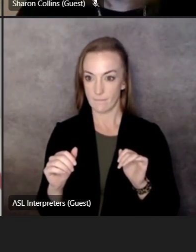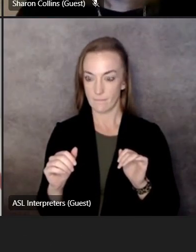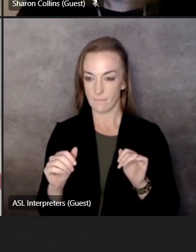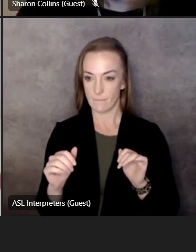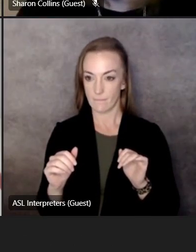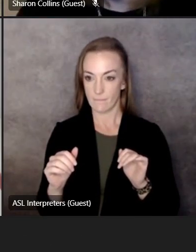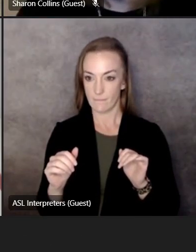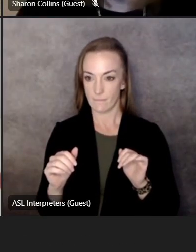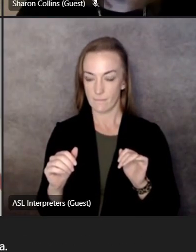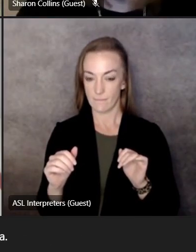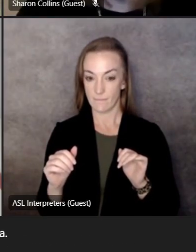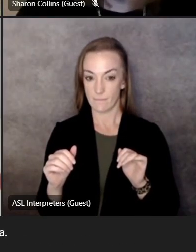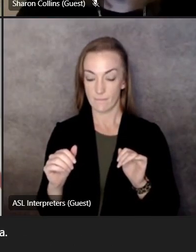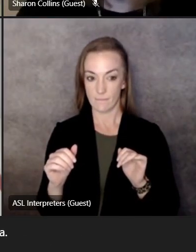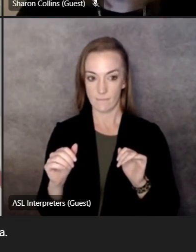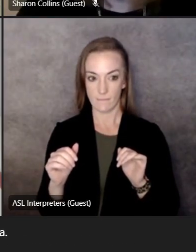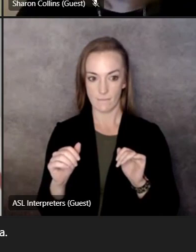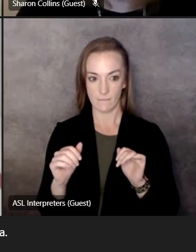No.